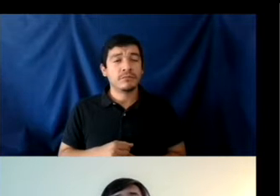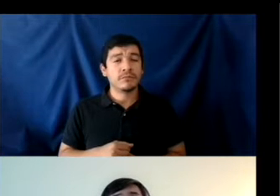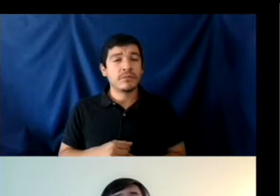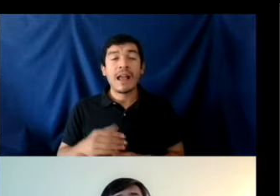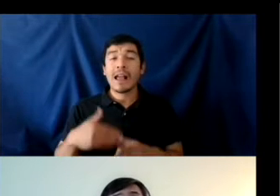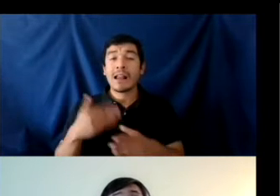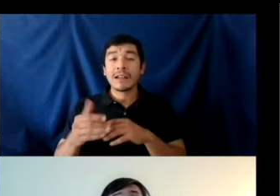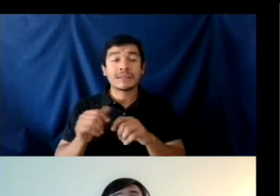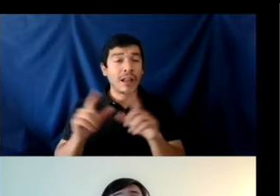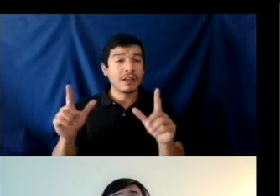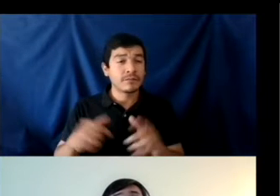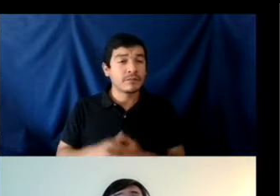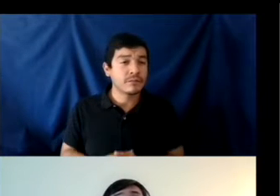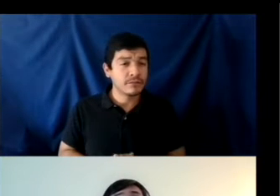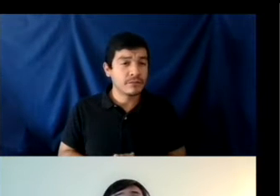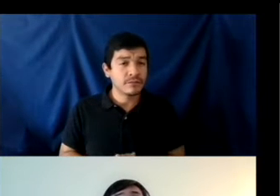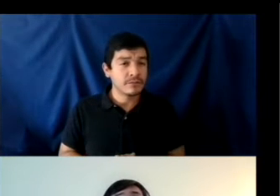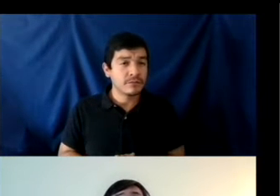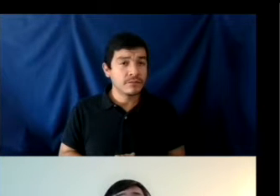Next slide.